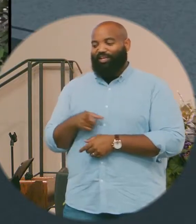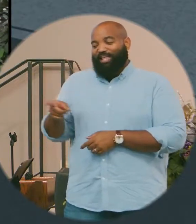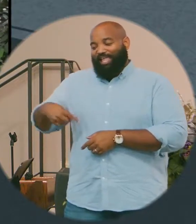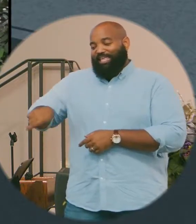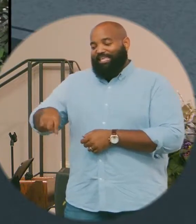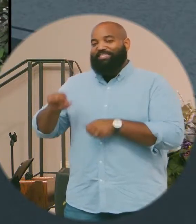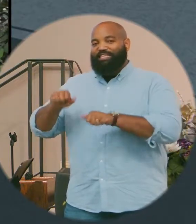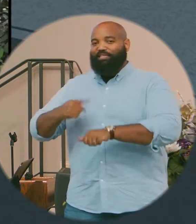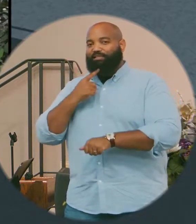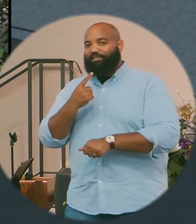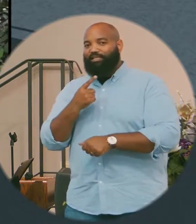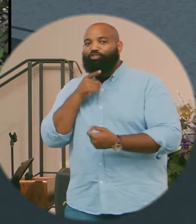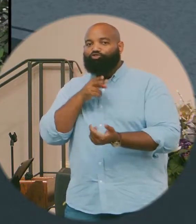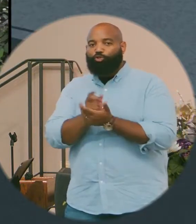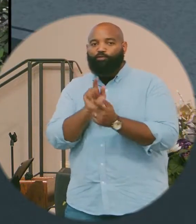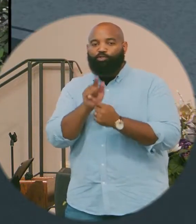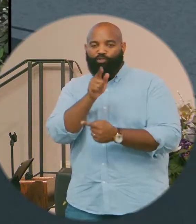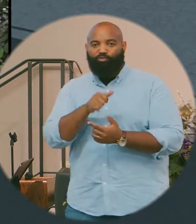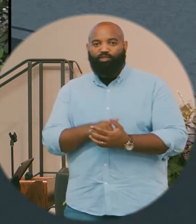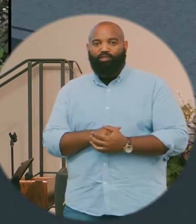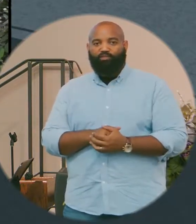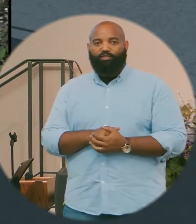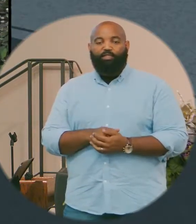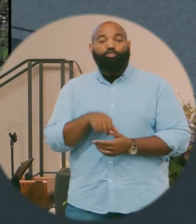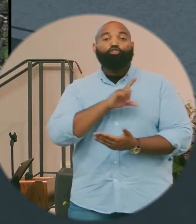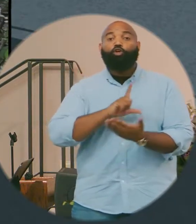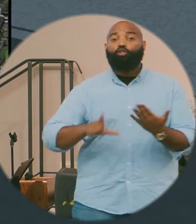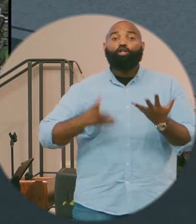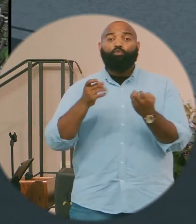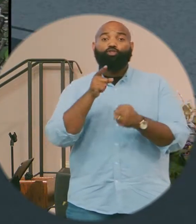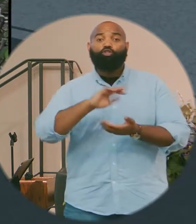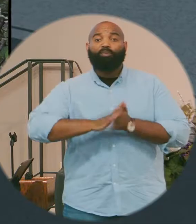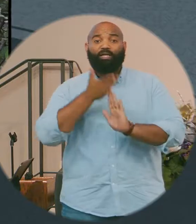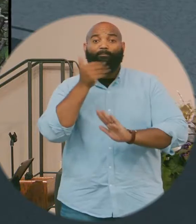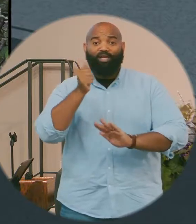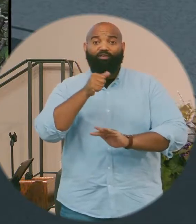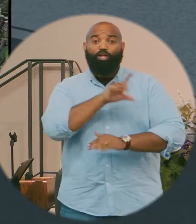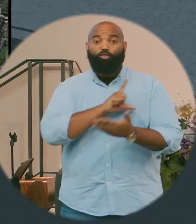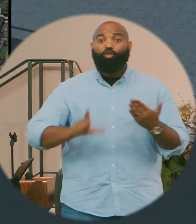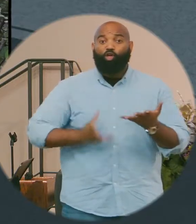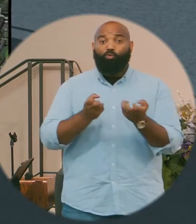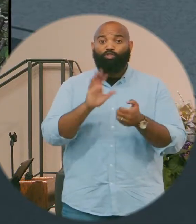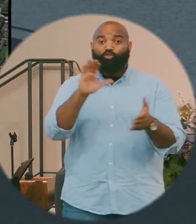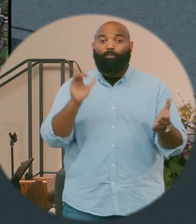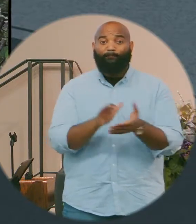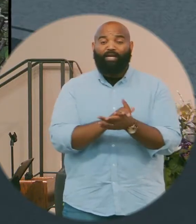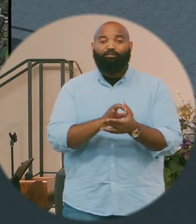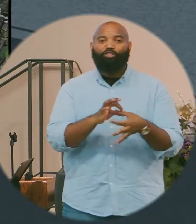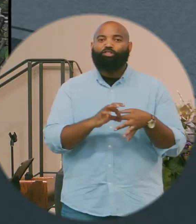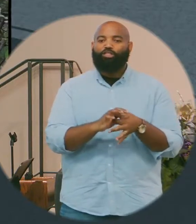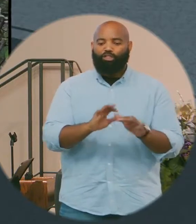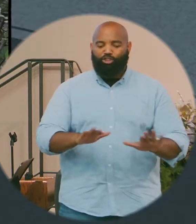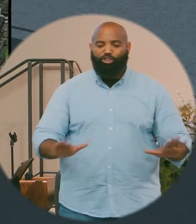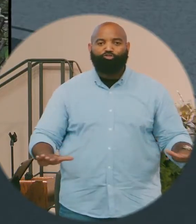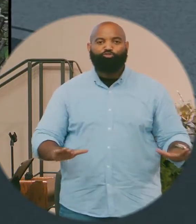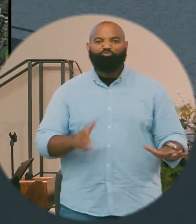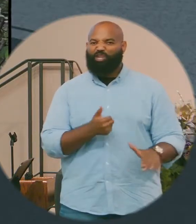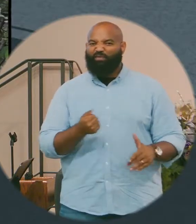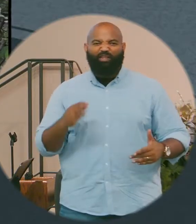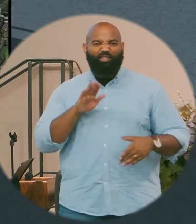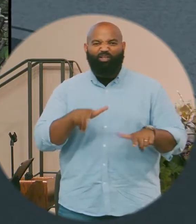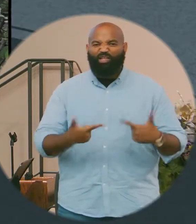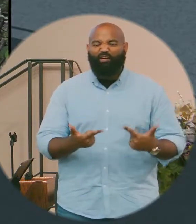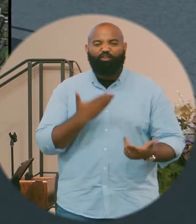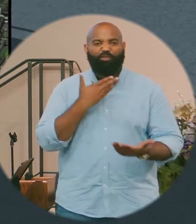accountability because he wants your marriage to live. He wants your child to be the man and woman of God that he's called him to be. He wants